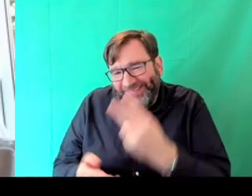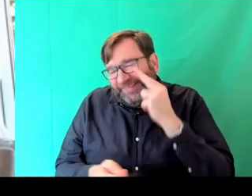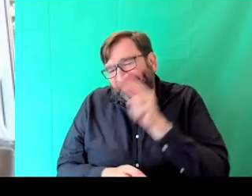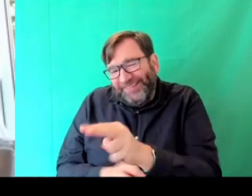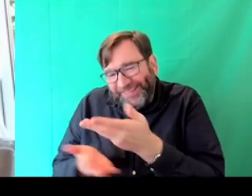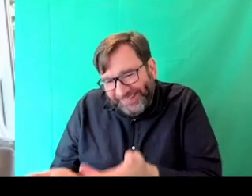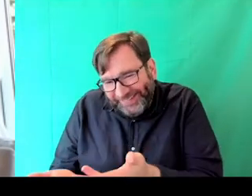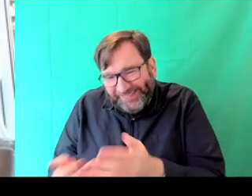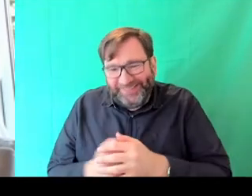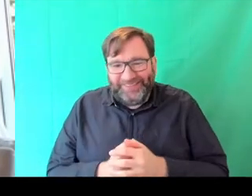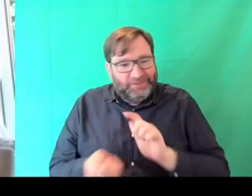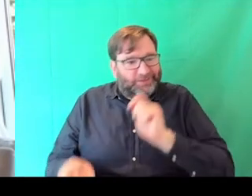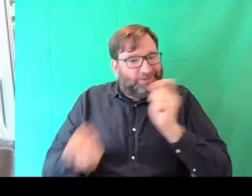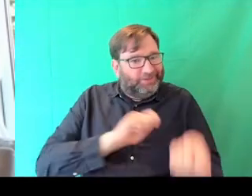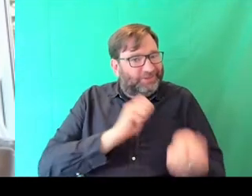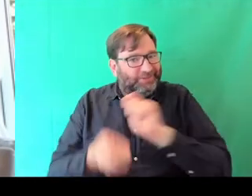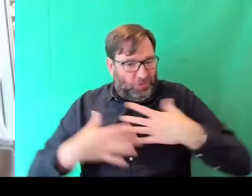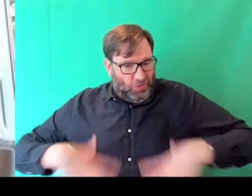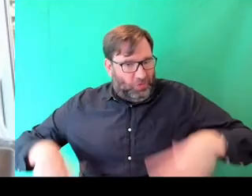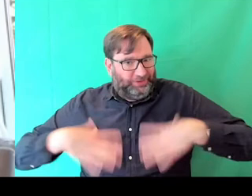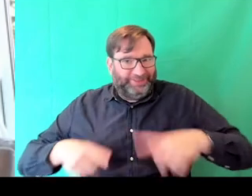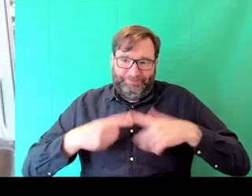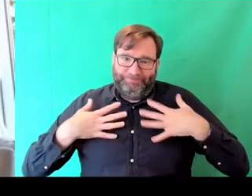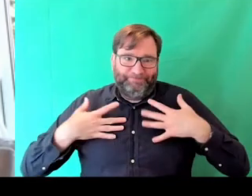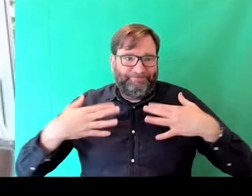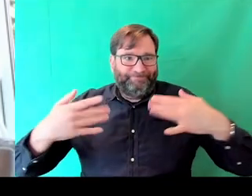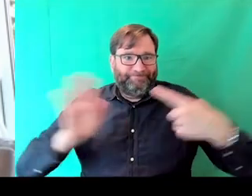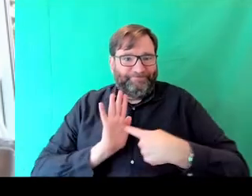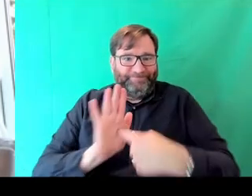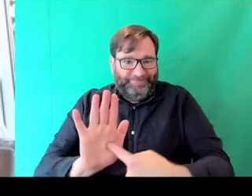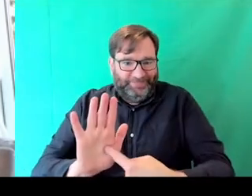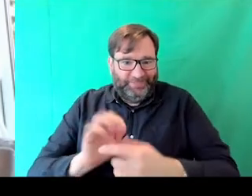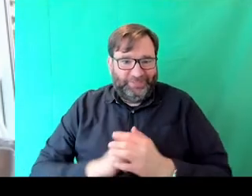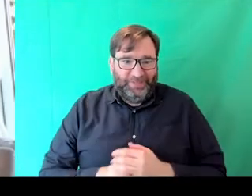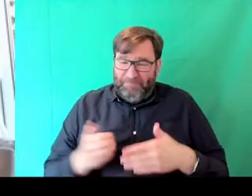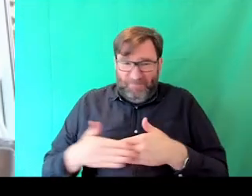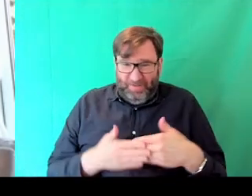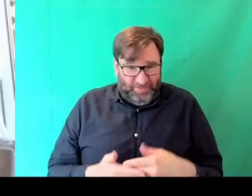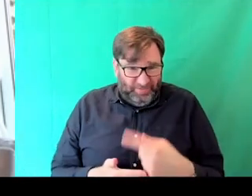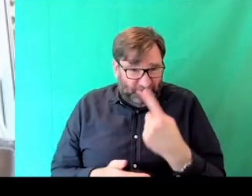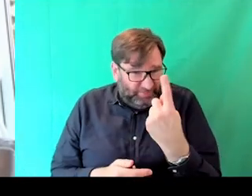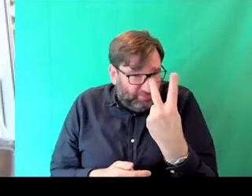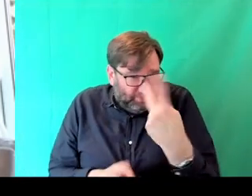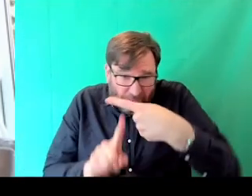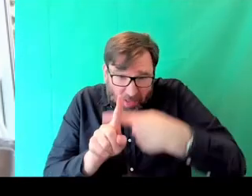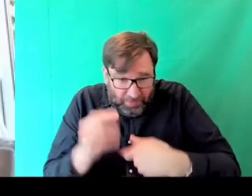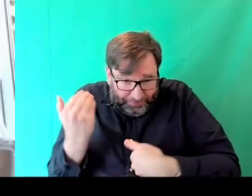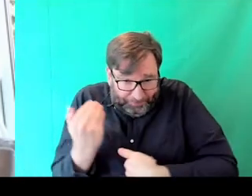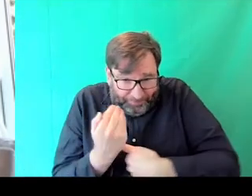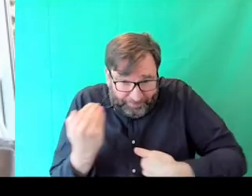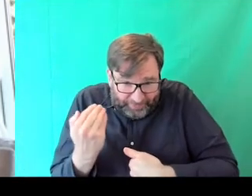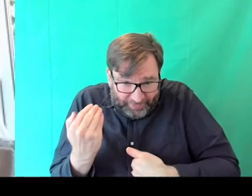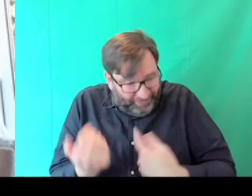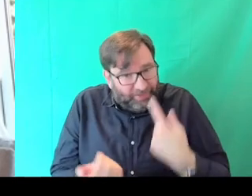think, you know, being a woman in sports, you're talked to differently. And it's the same thing